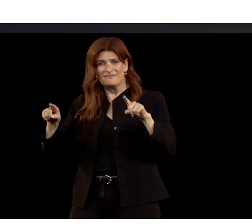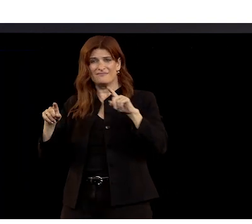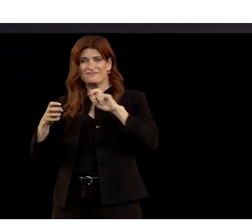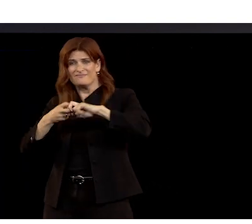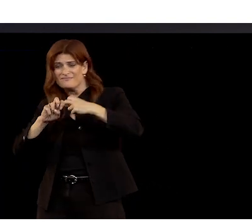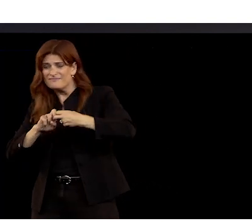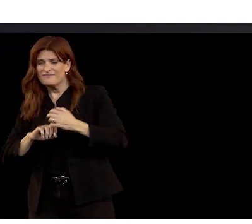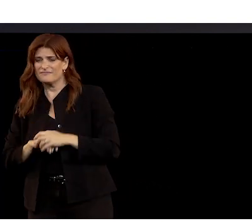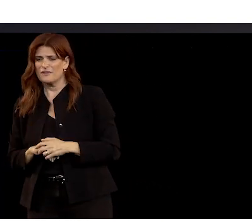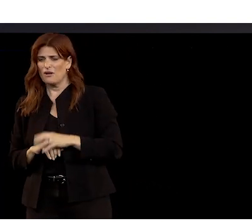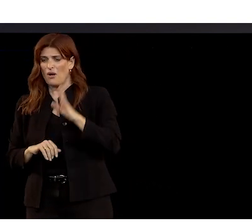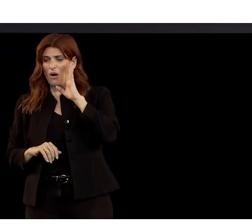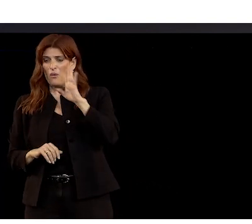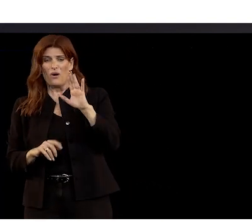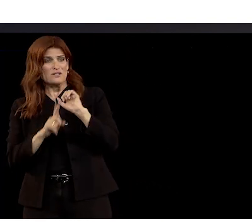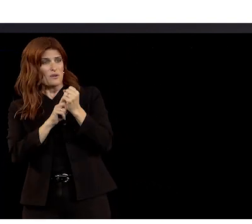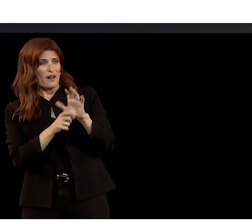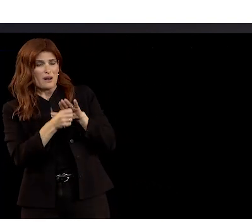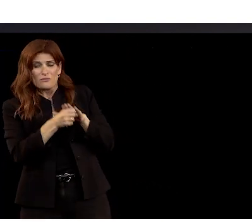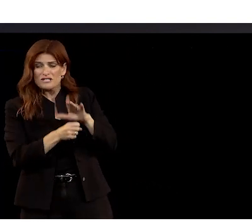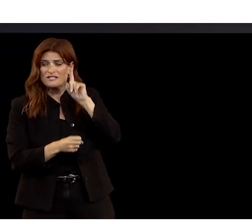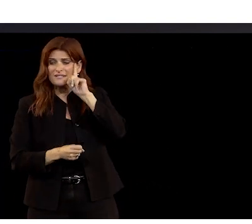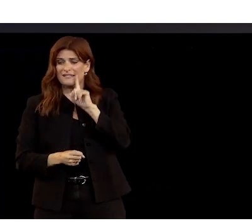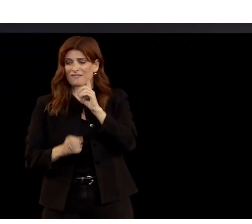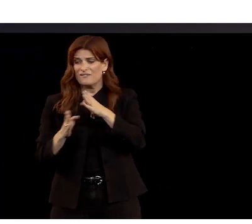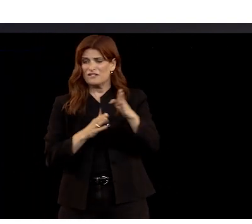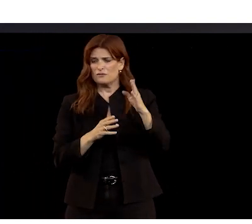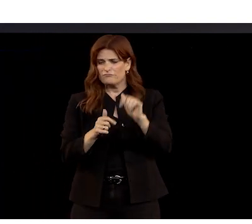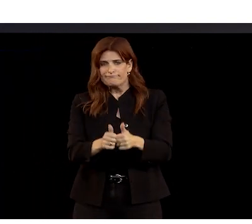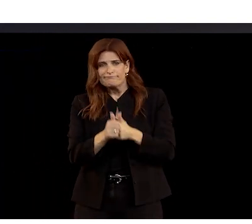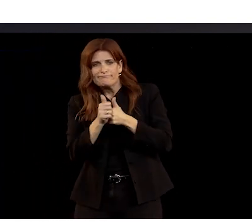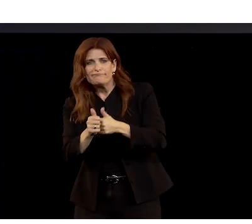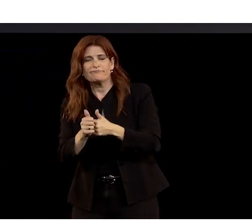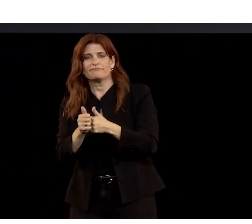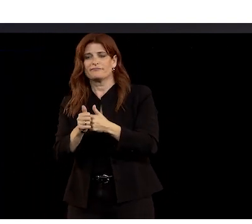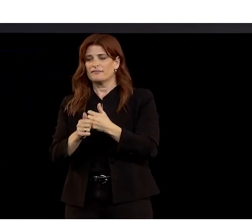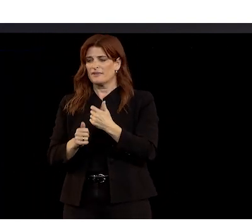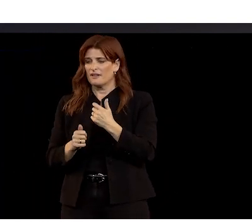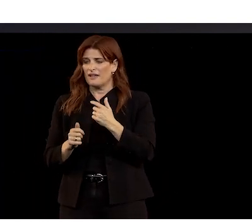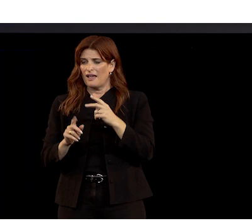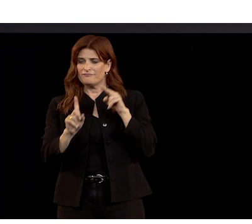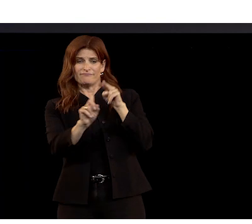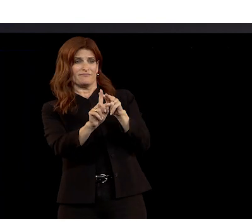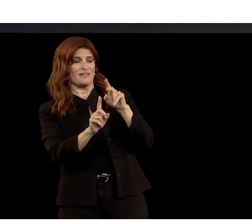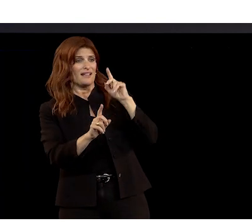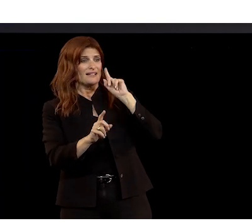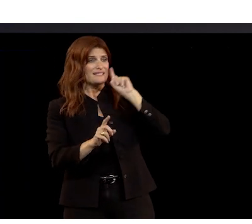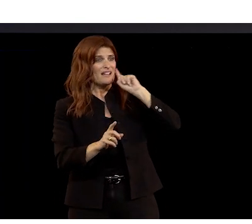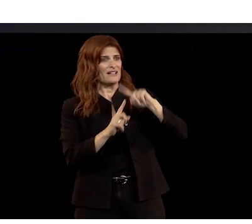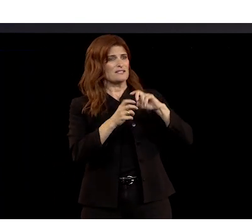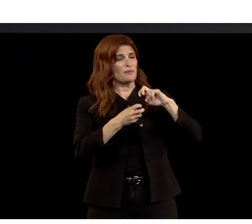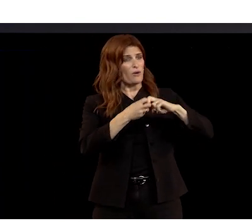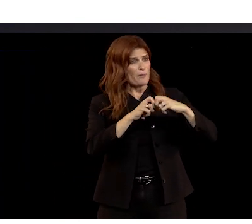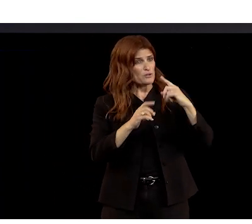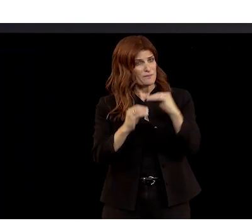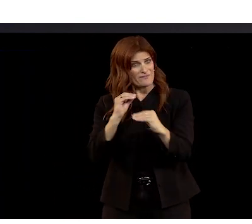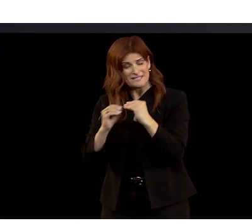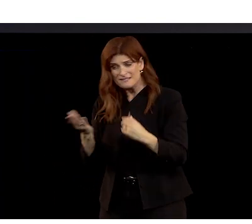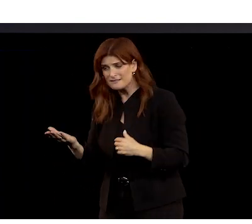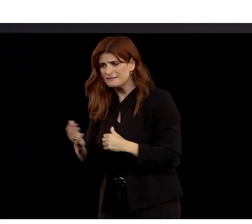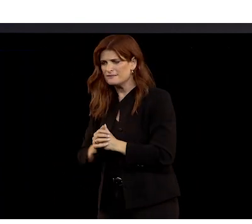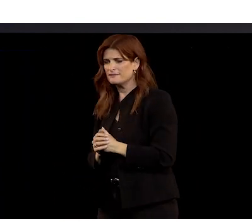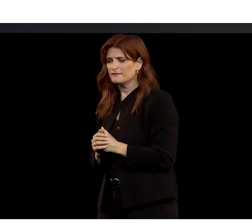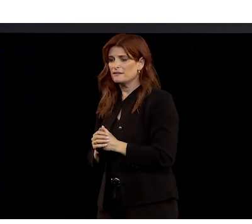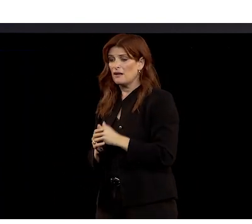So, would my life look different if I had chosen to get cochlear implants? Probably. Would I feel the same sense